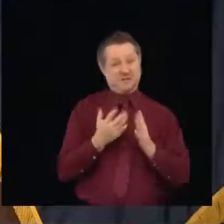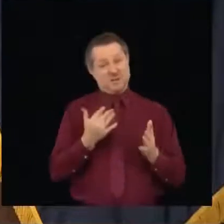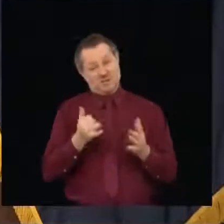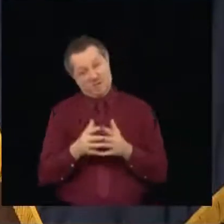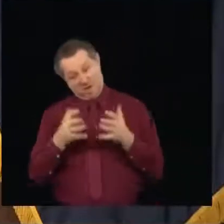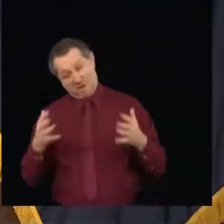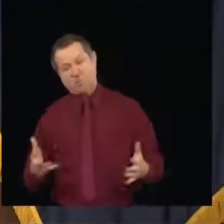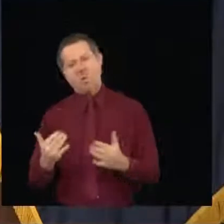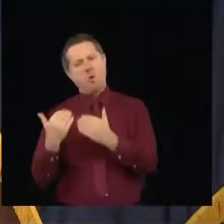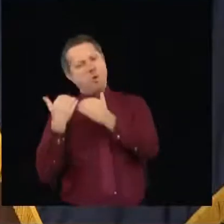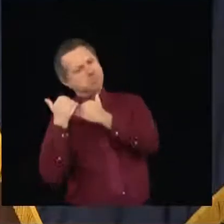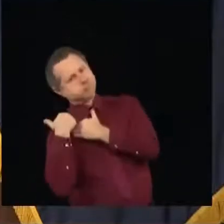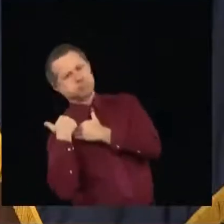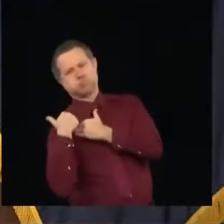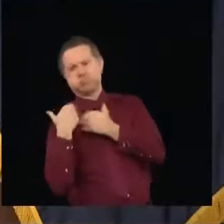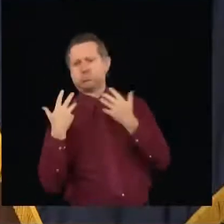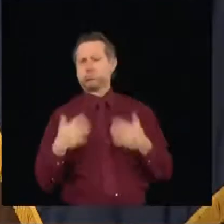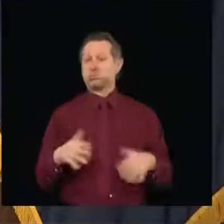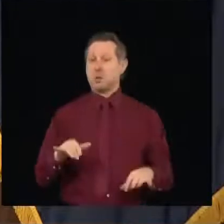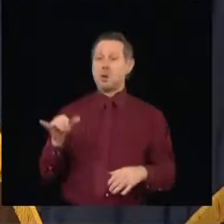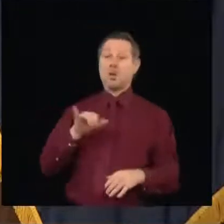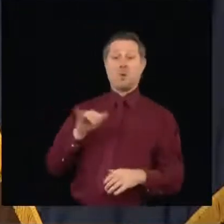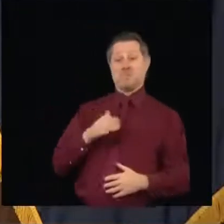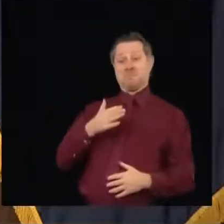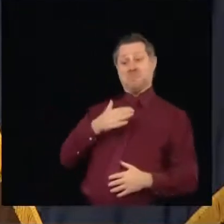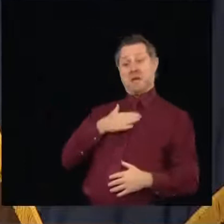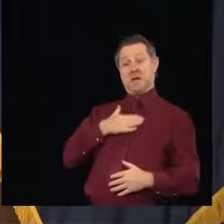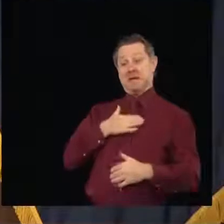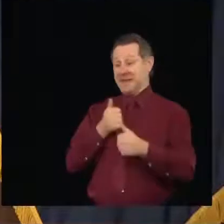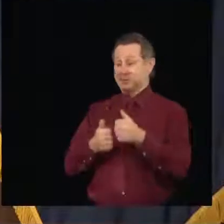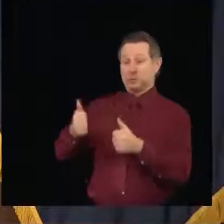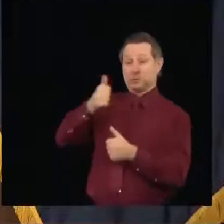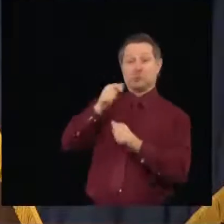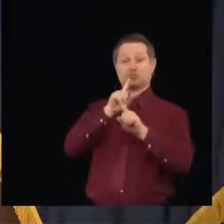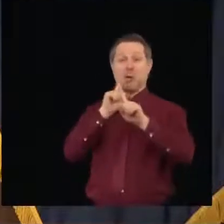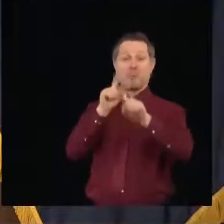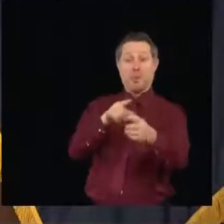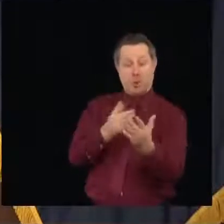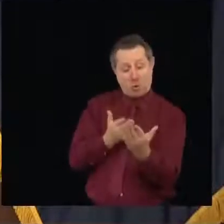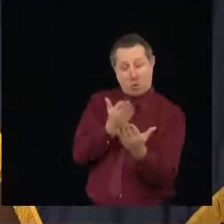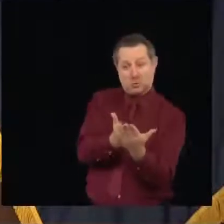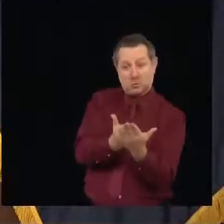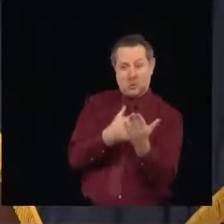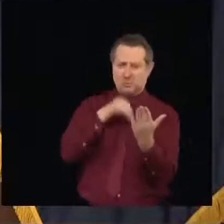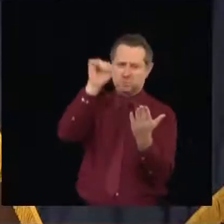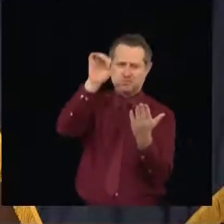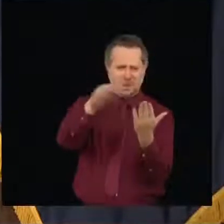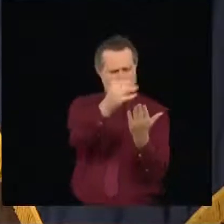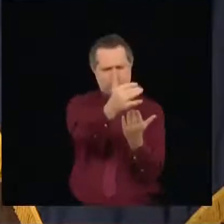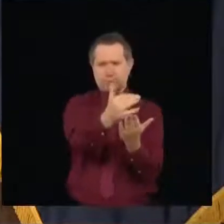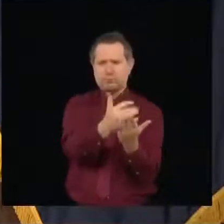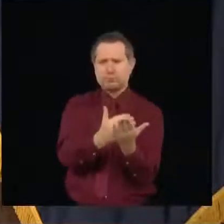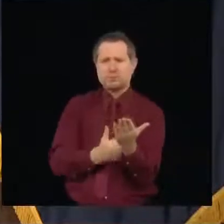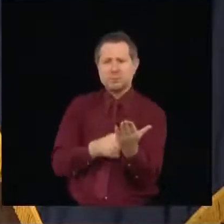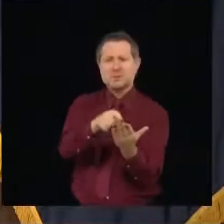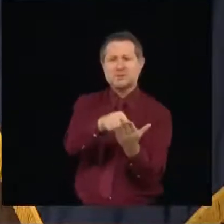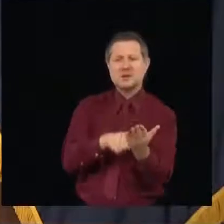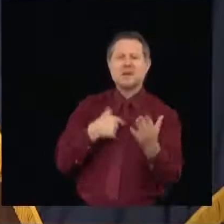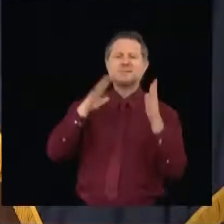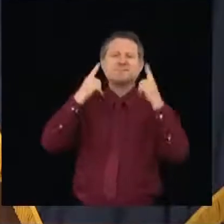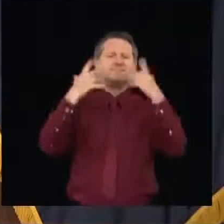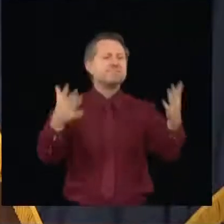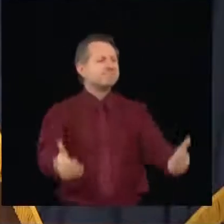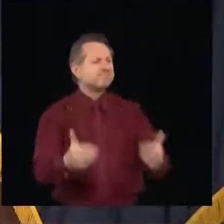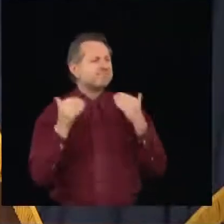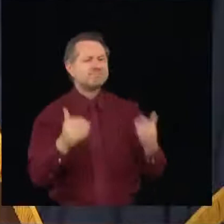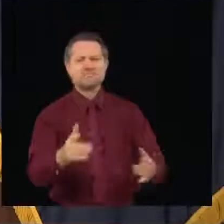the executive orders that everything I do, we talk to the leaders about,